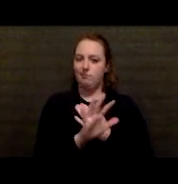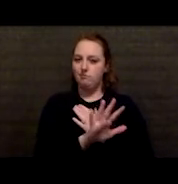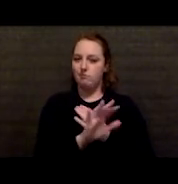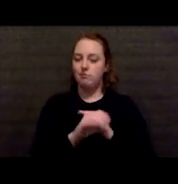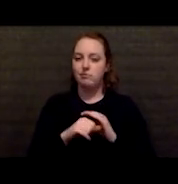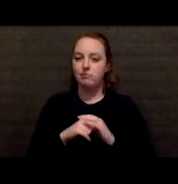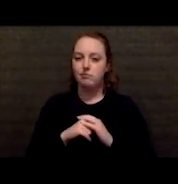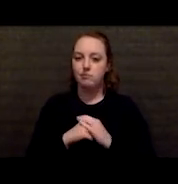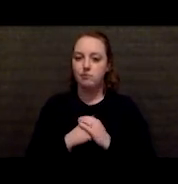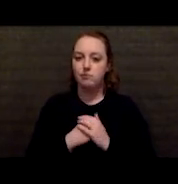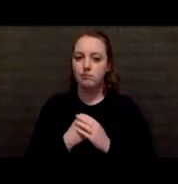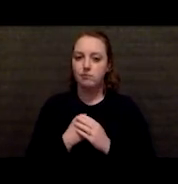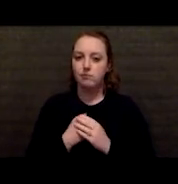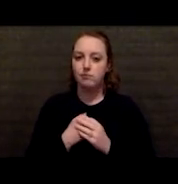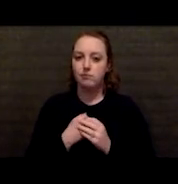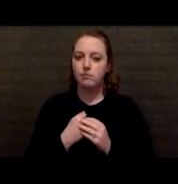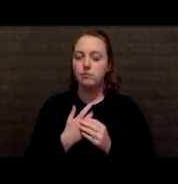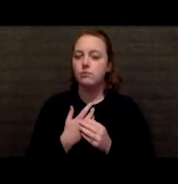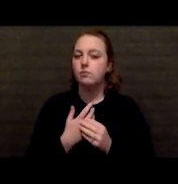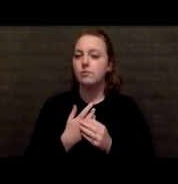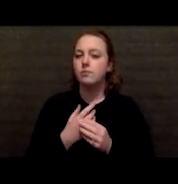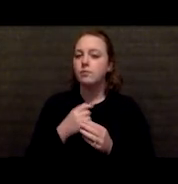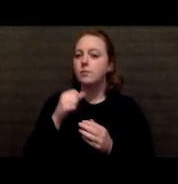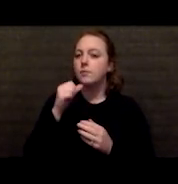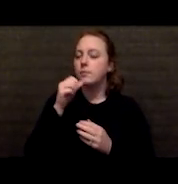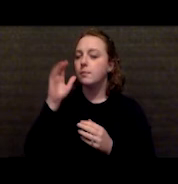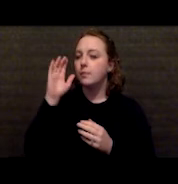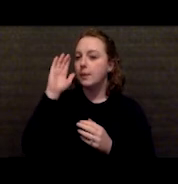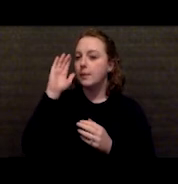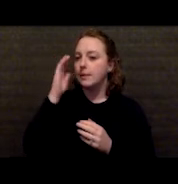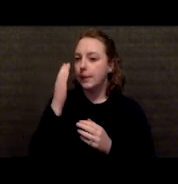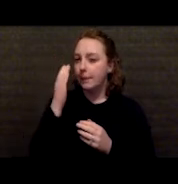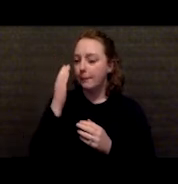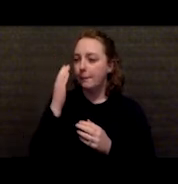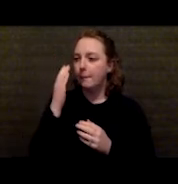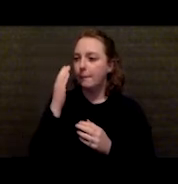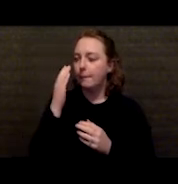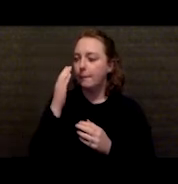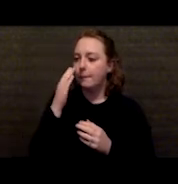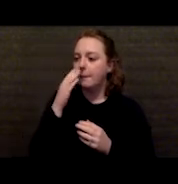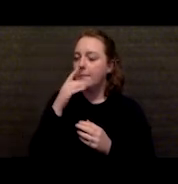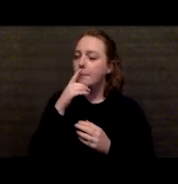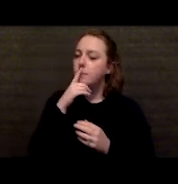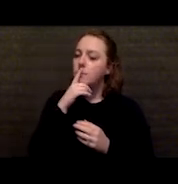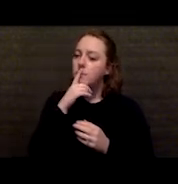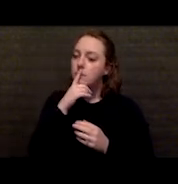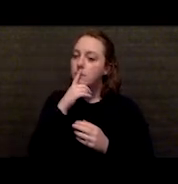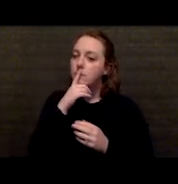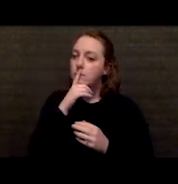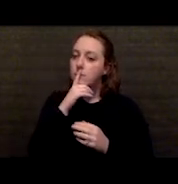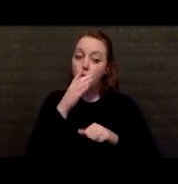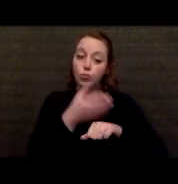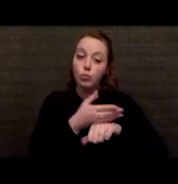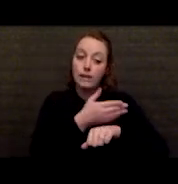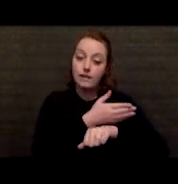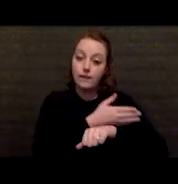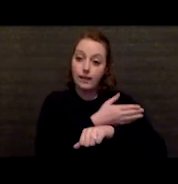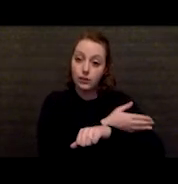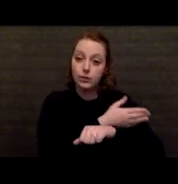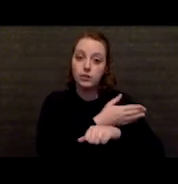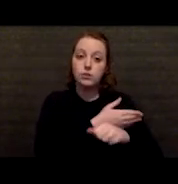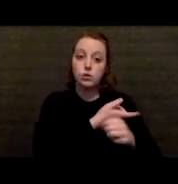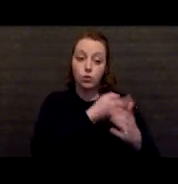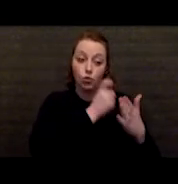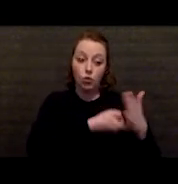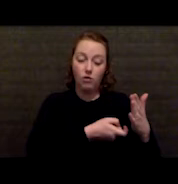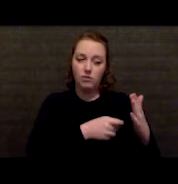It doesn't seem that the cost for renovation and upgrade is